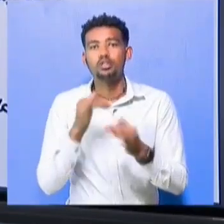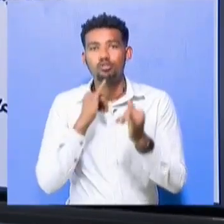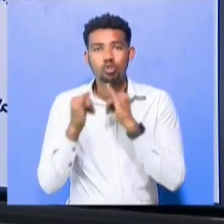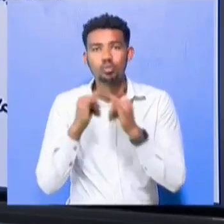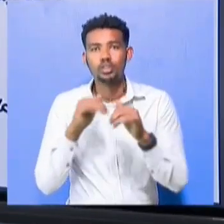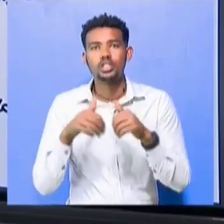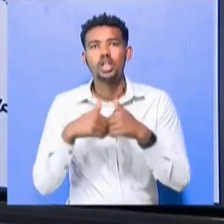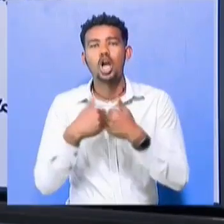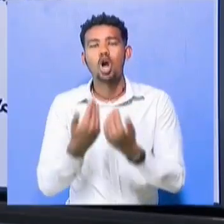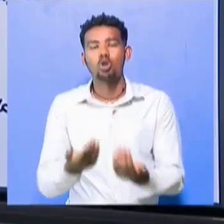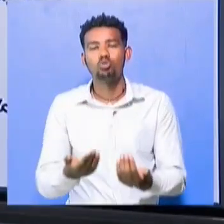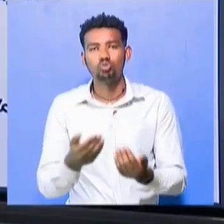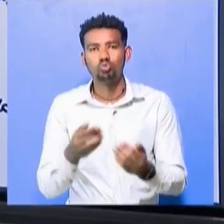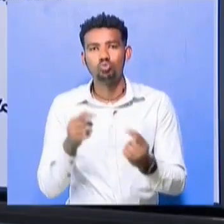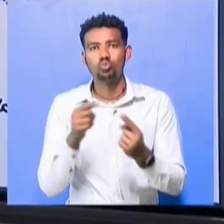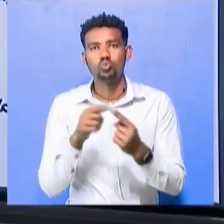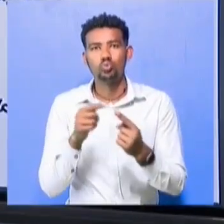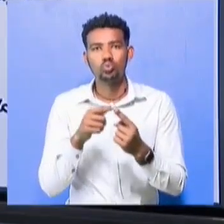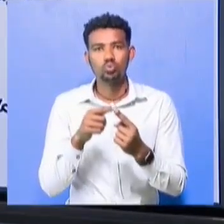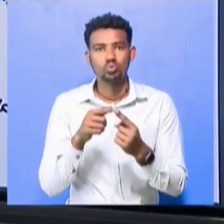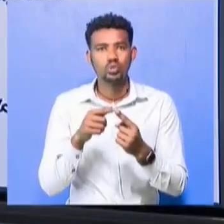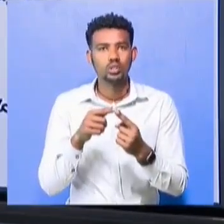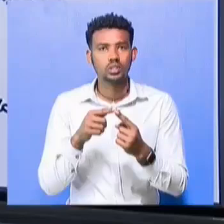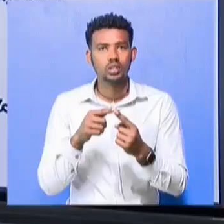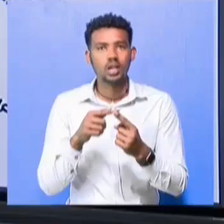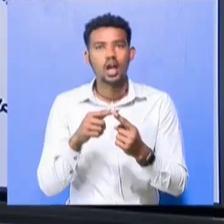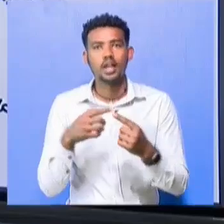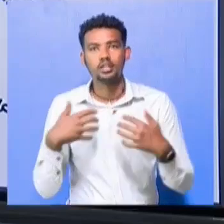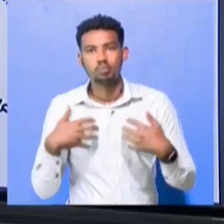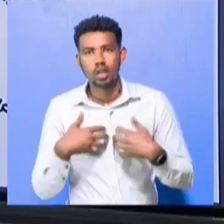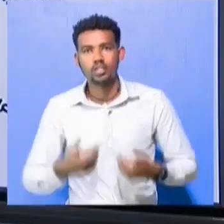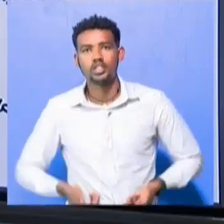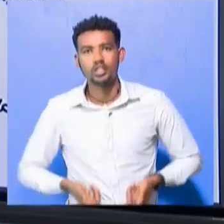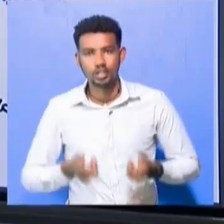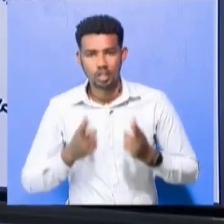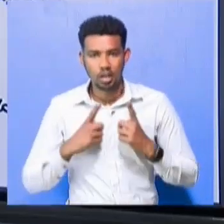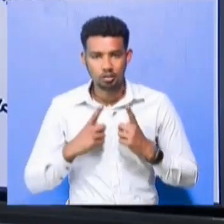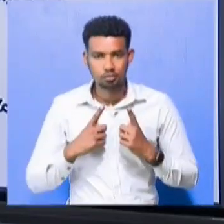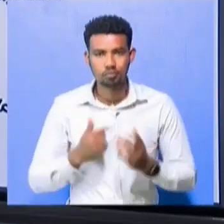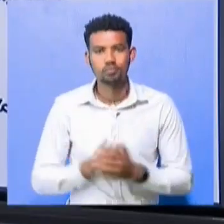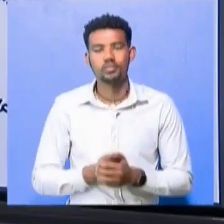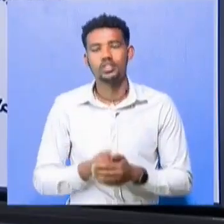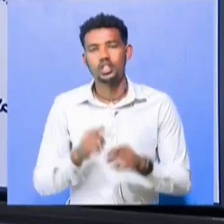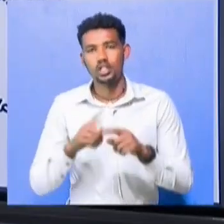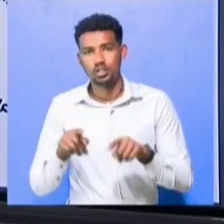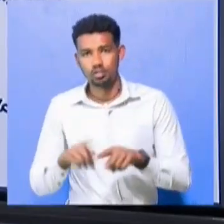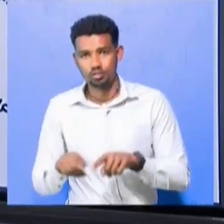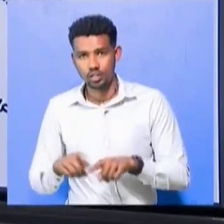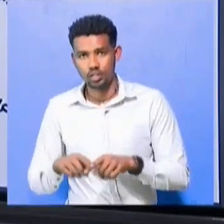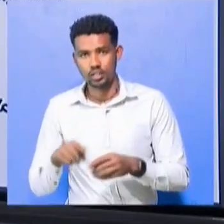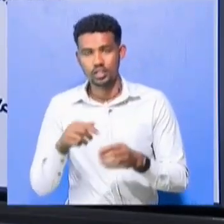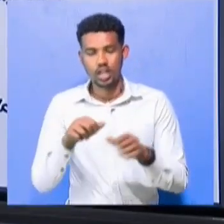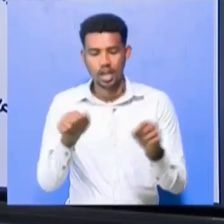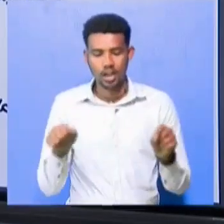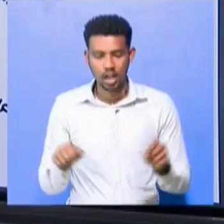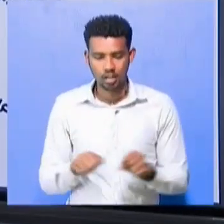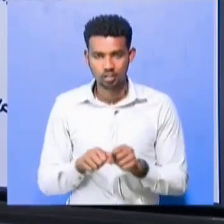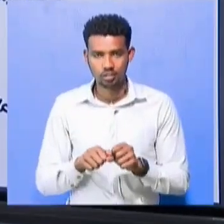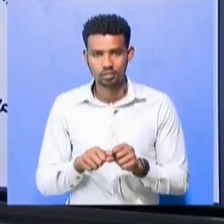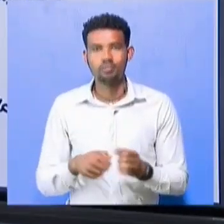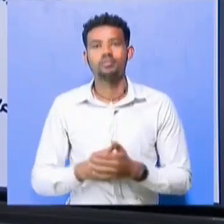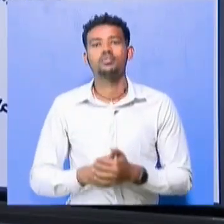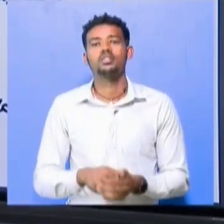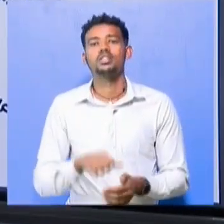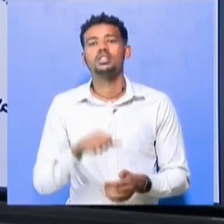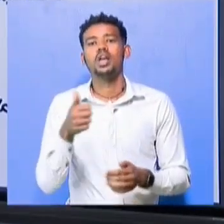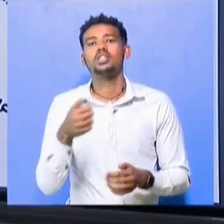to preserve or how to conserve animals in different areas. And the other one